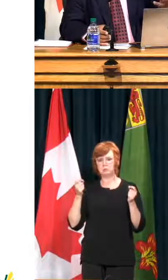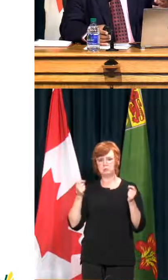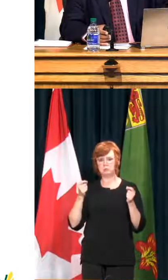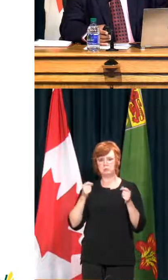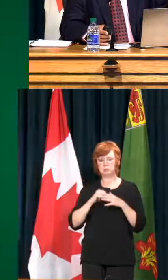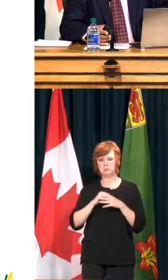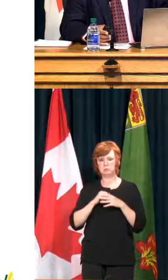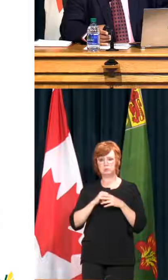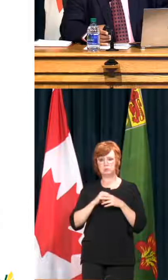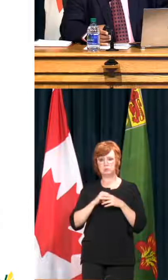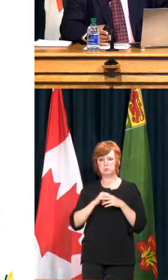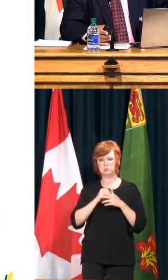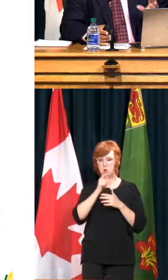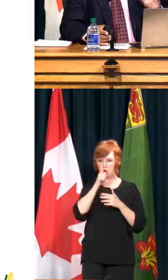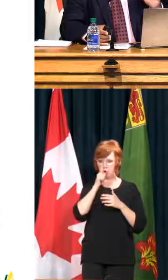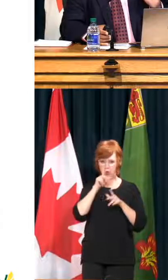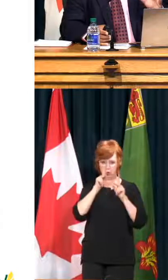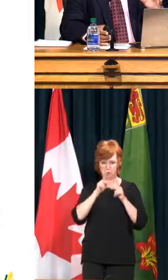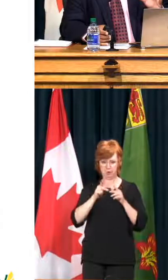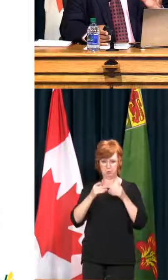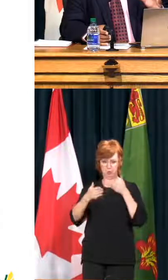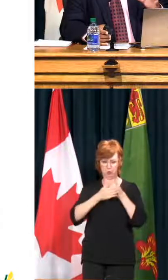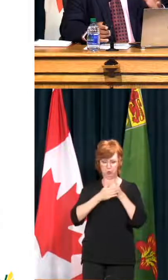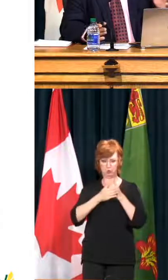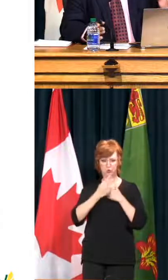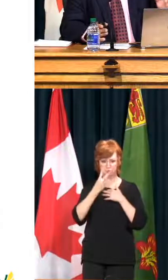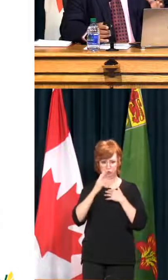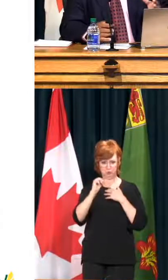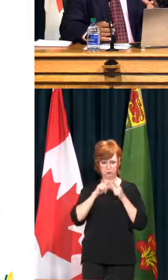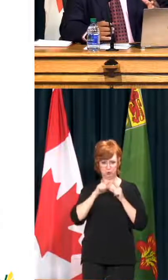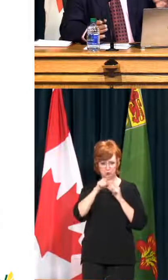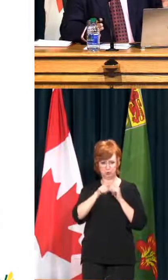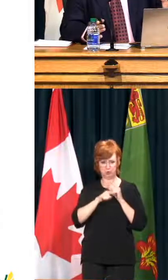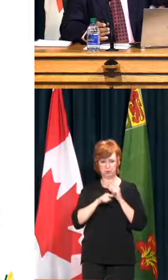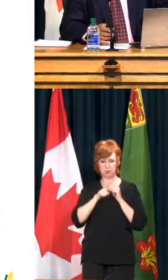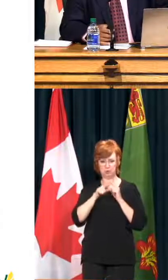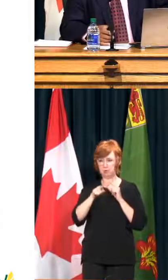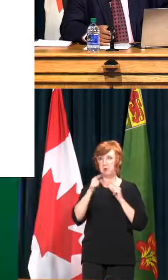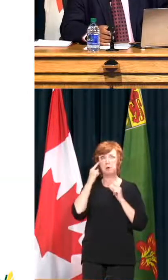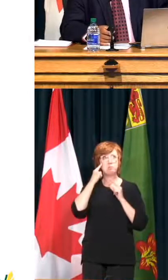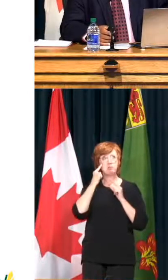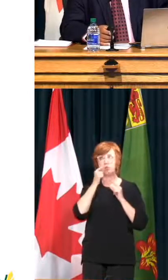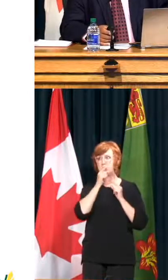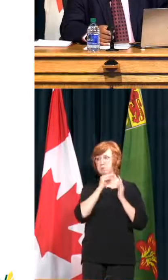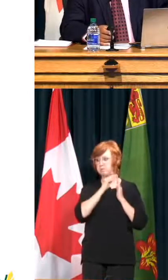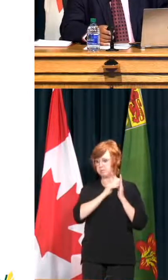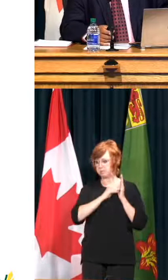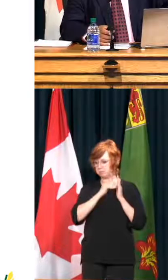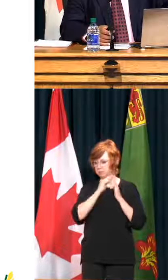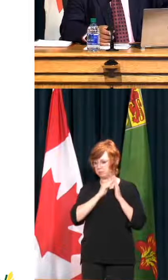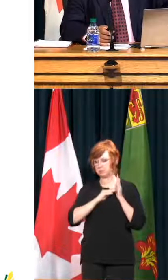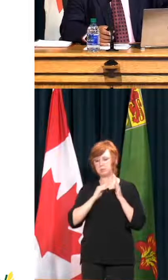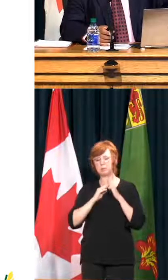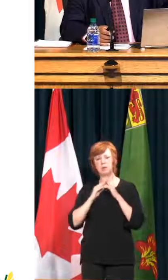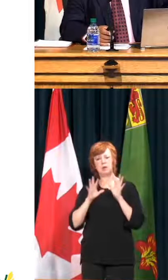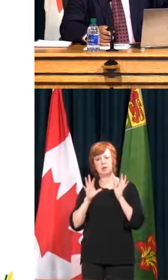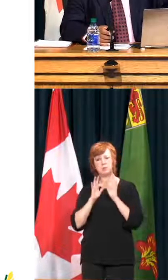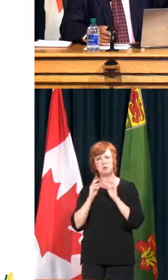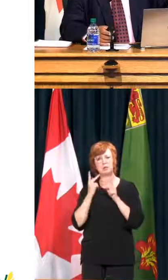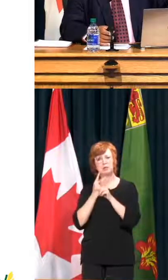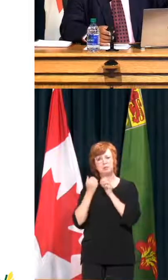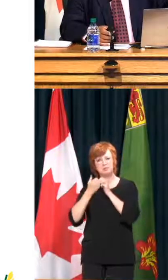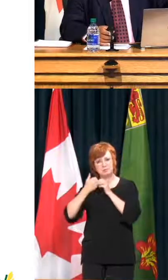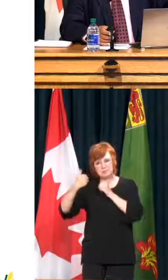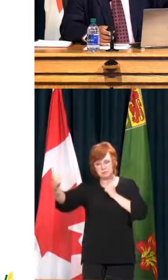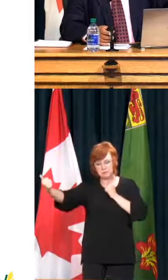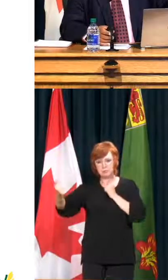And I think that's really important, because if our number of contacts start increasing, the risk of transmission starts increasing as well. But if we look